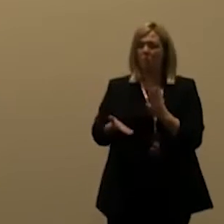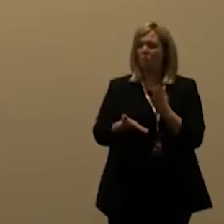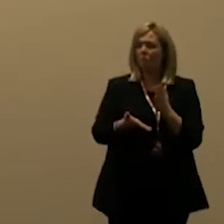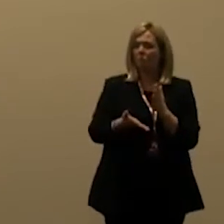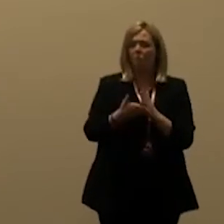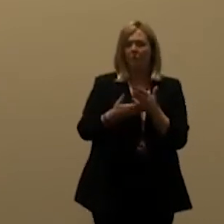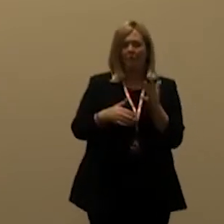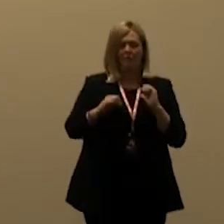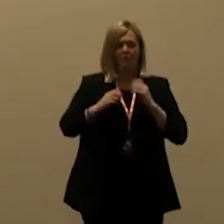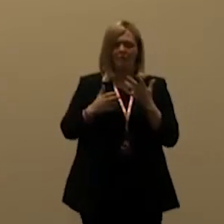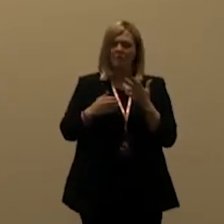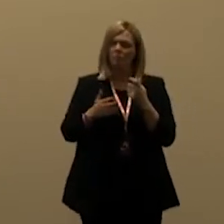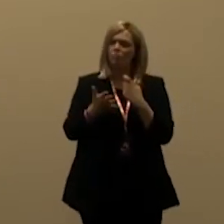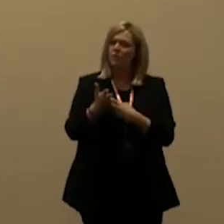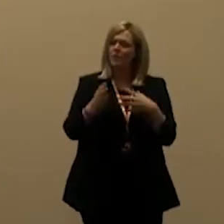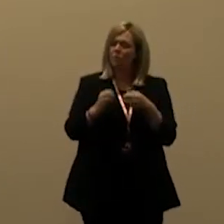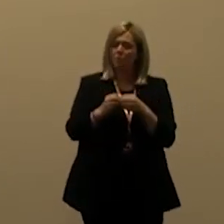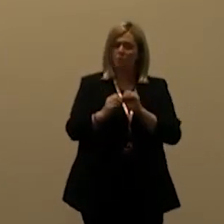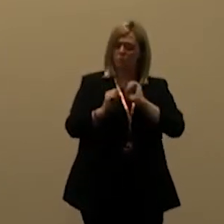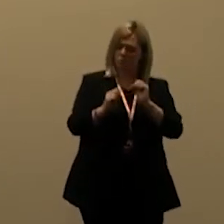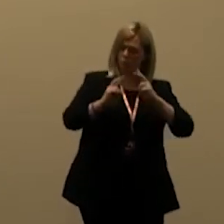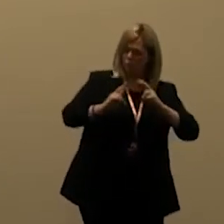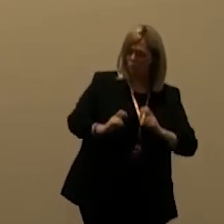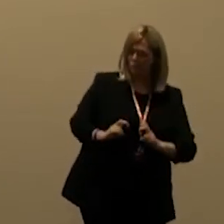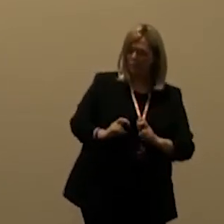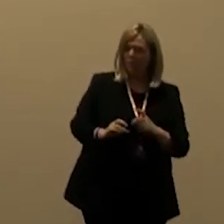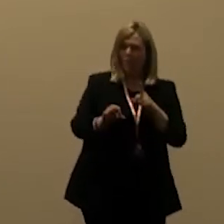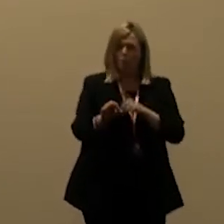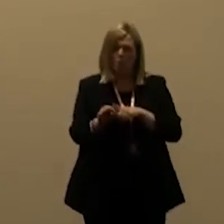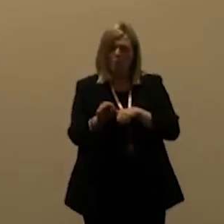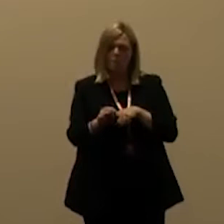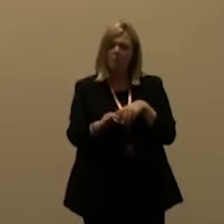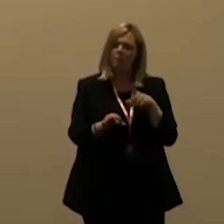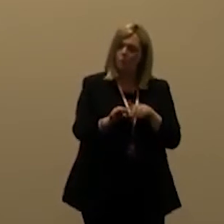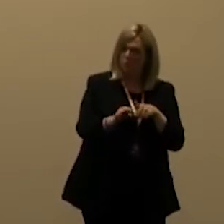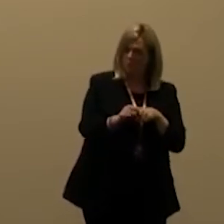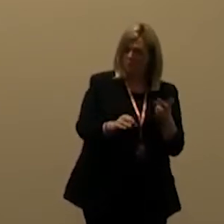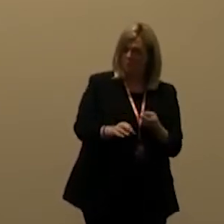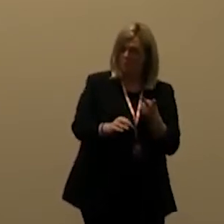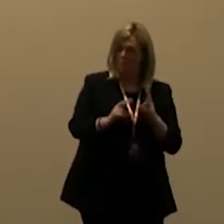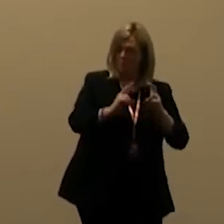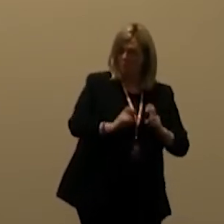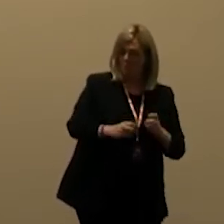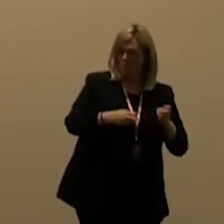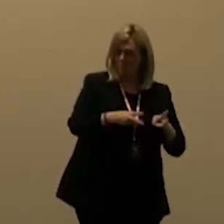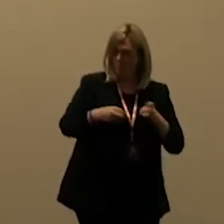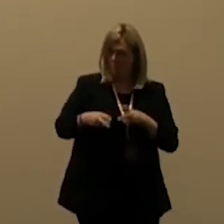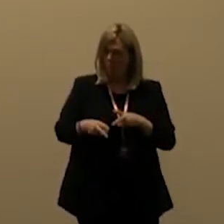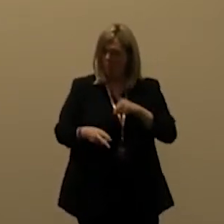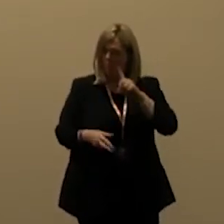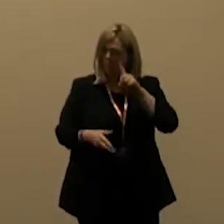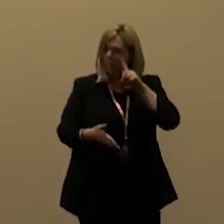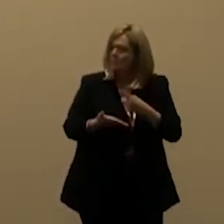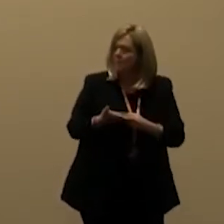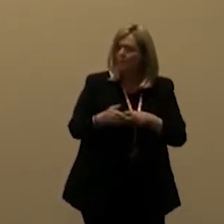Brené Brown and the way that she does her research, both qualitative and quantitatively. So we decided to do